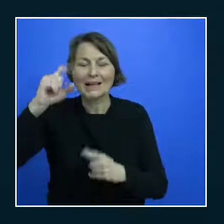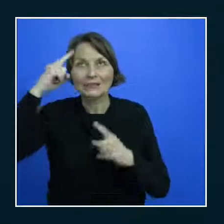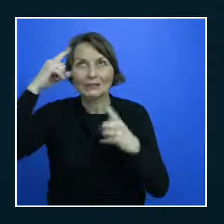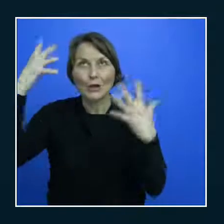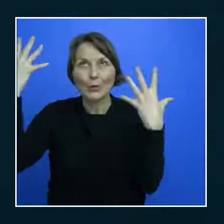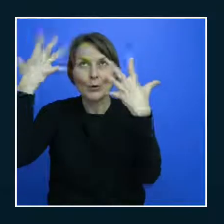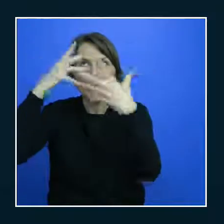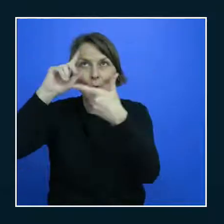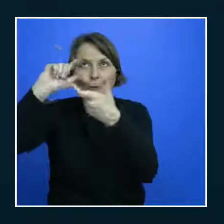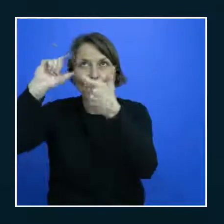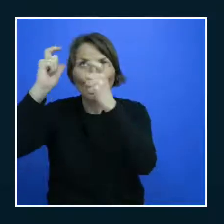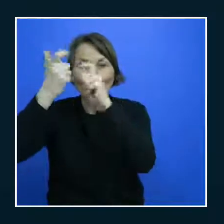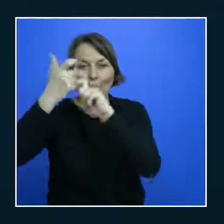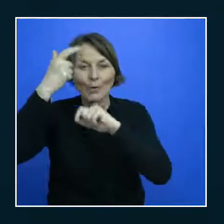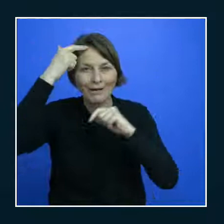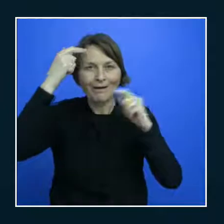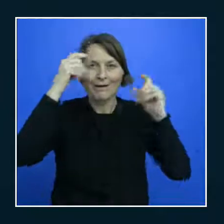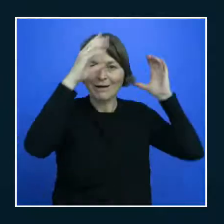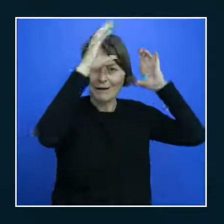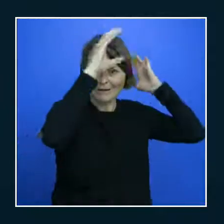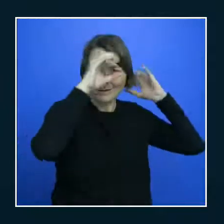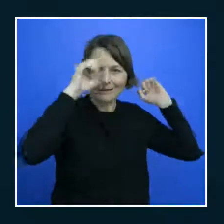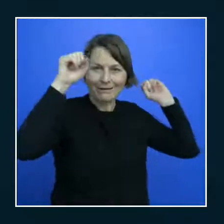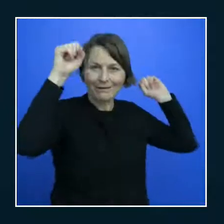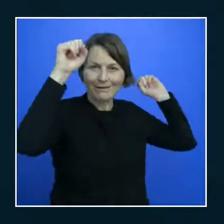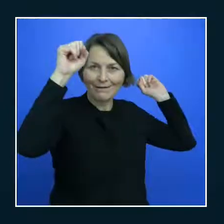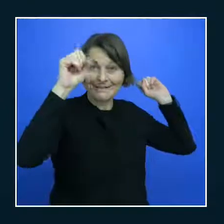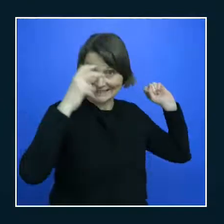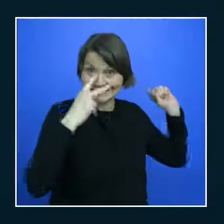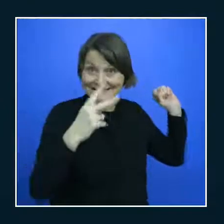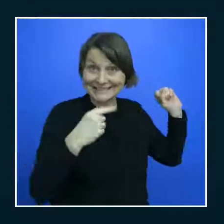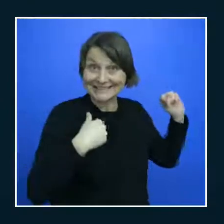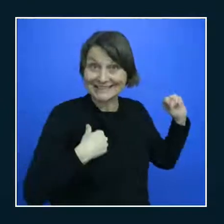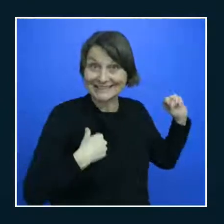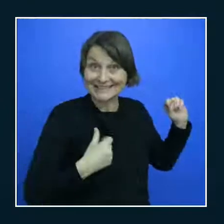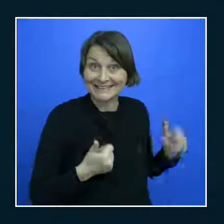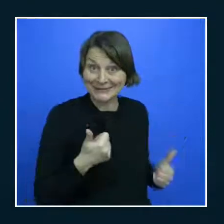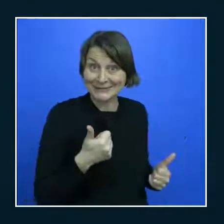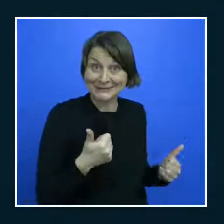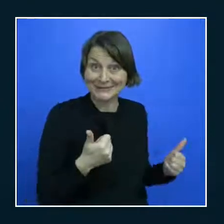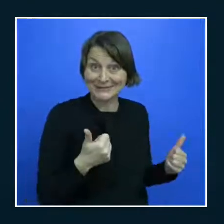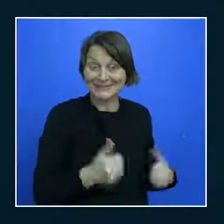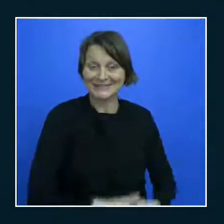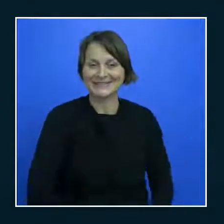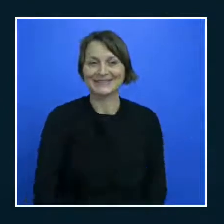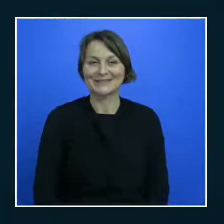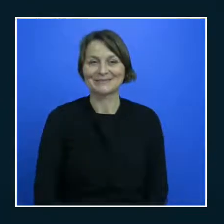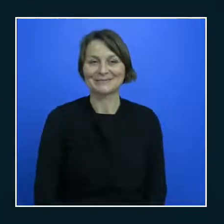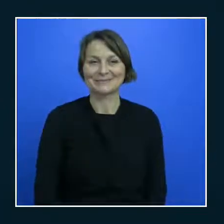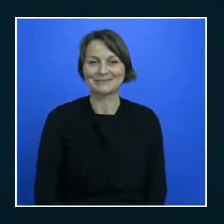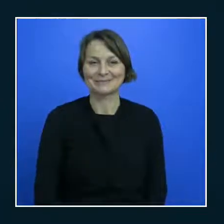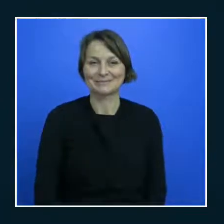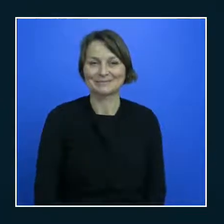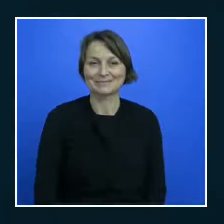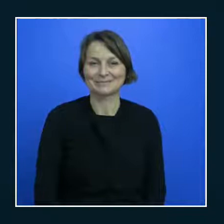it? Yeah. Like, you know, his name is Michel. Yeah. There you go. Oh.